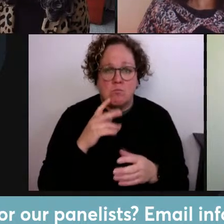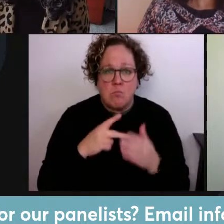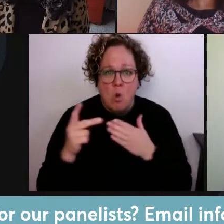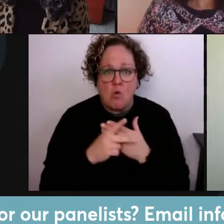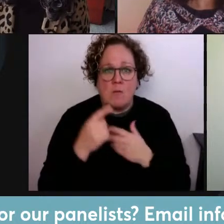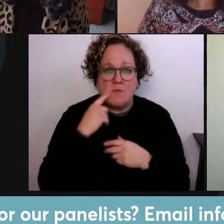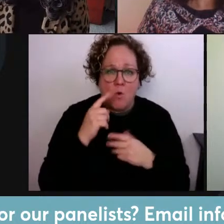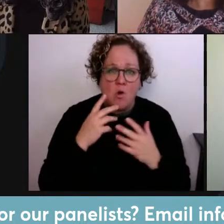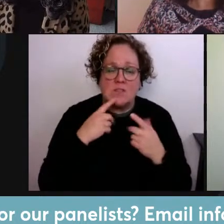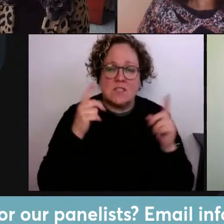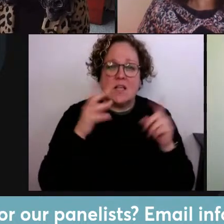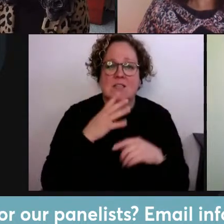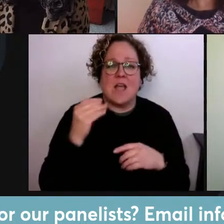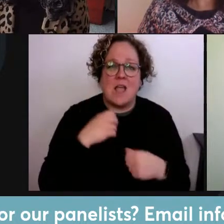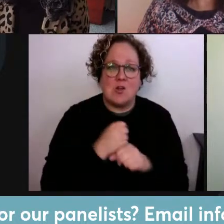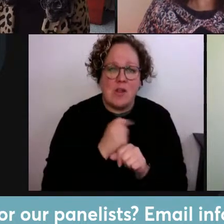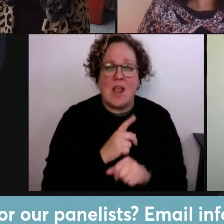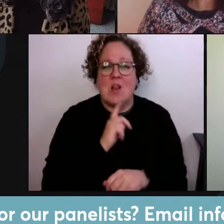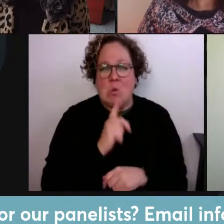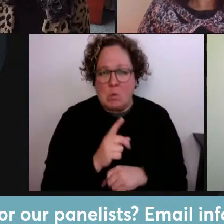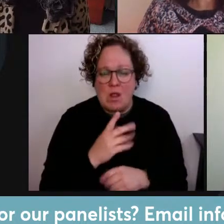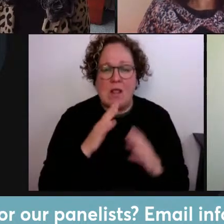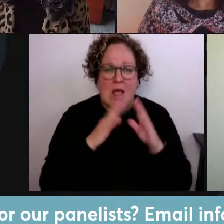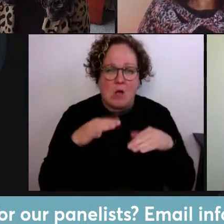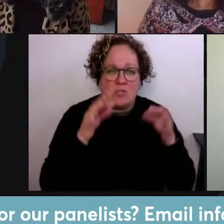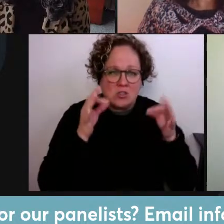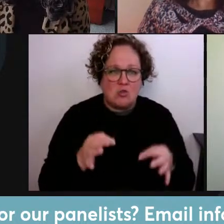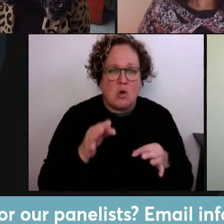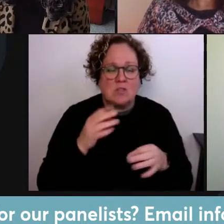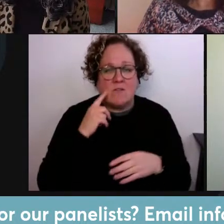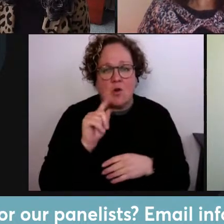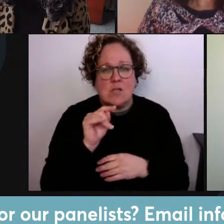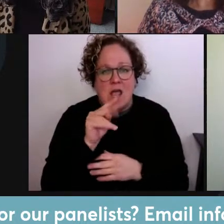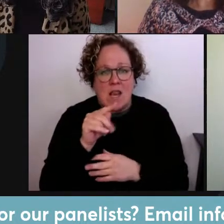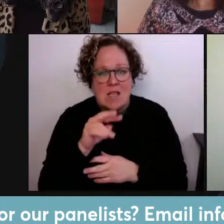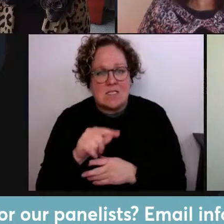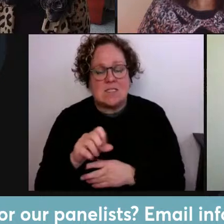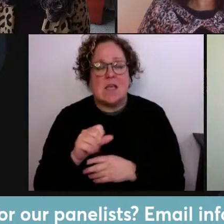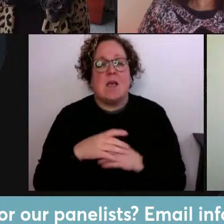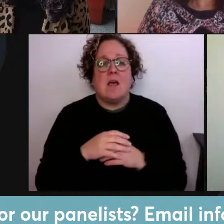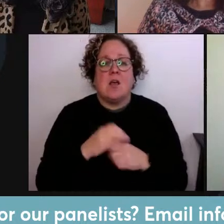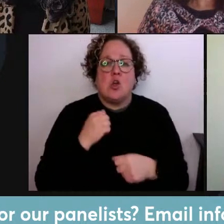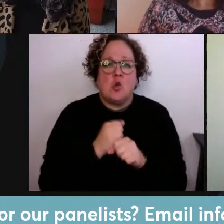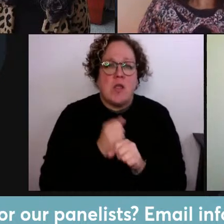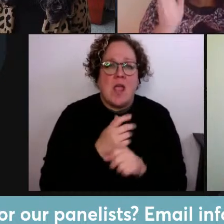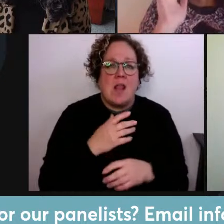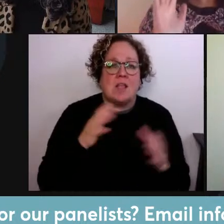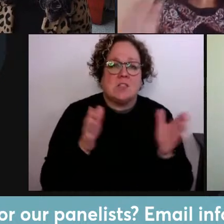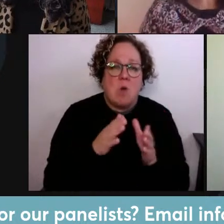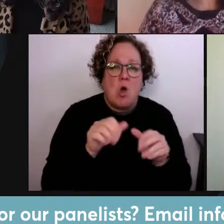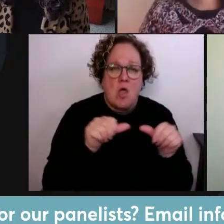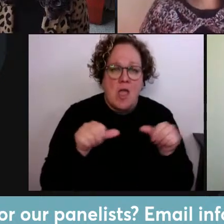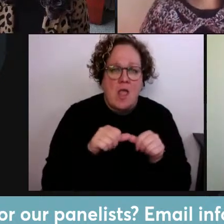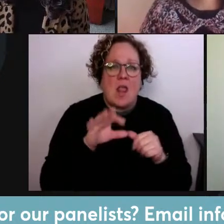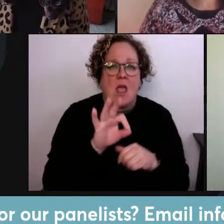genuine housing choice for tenants in the program is what are called small area FMRs, fair market